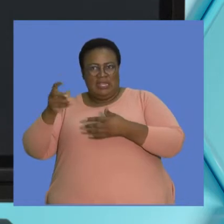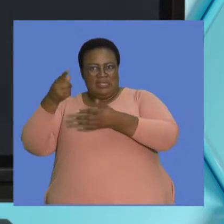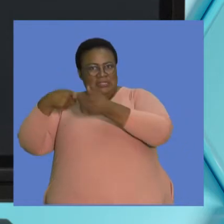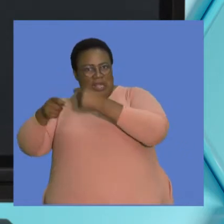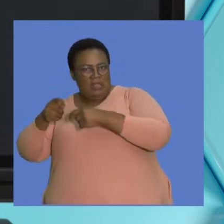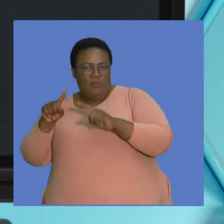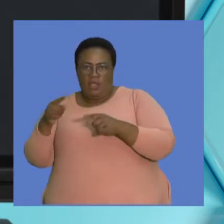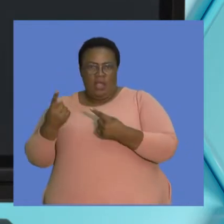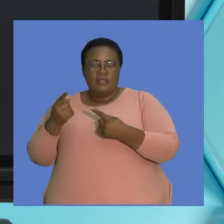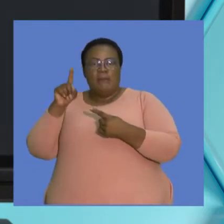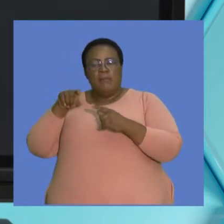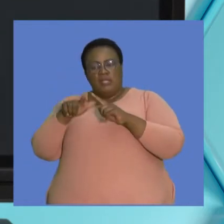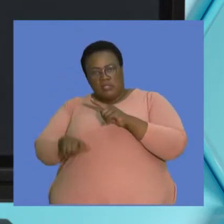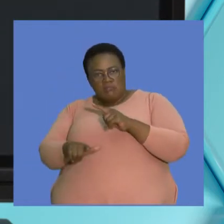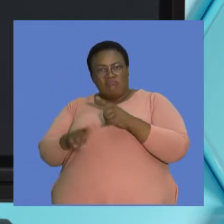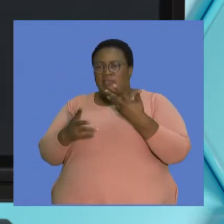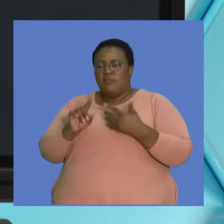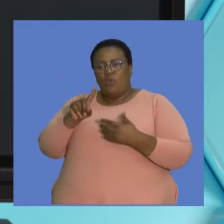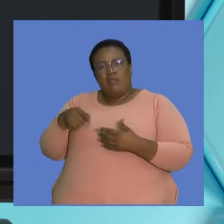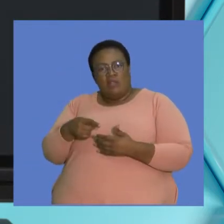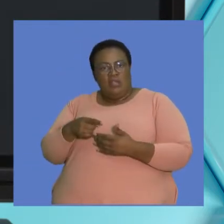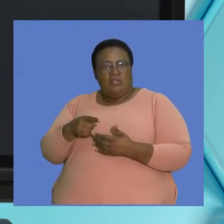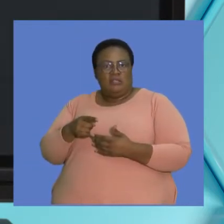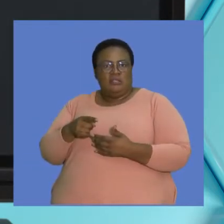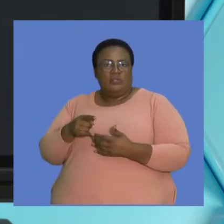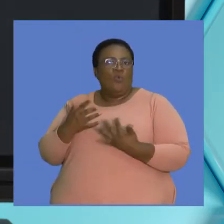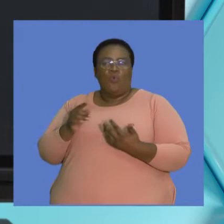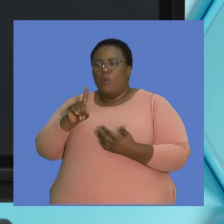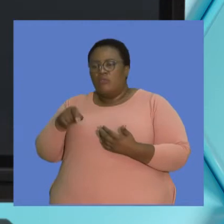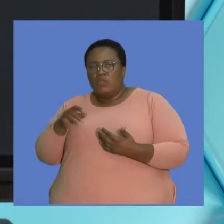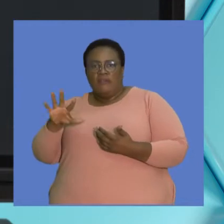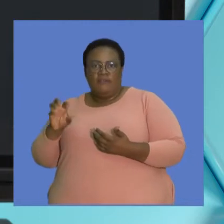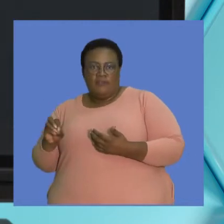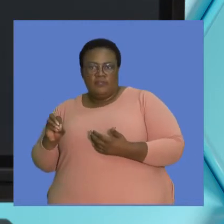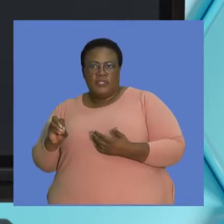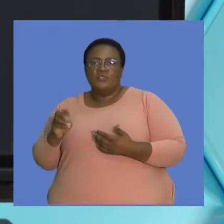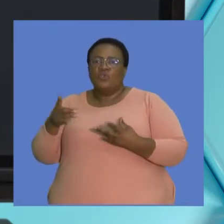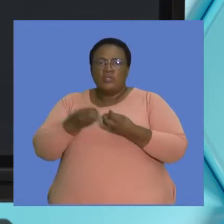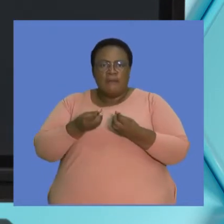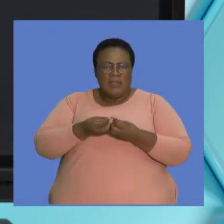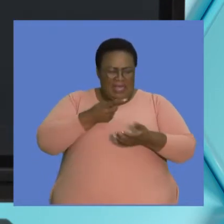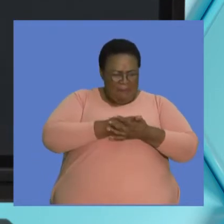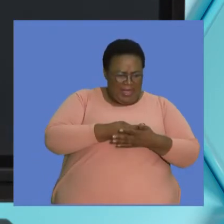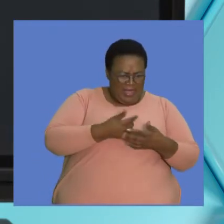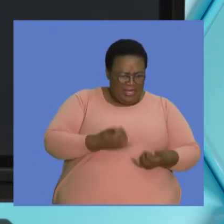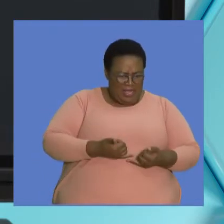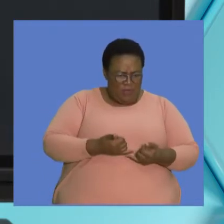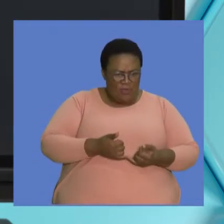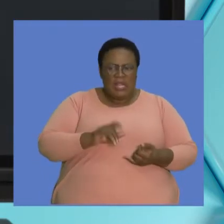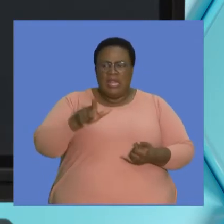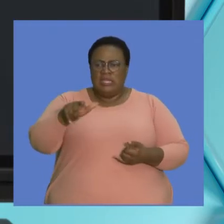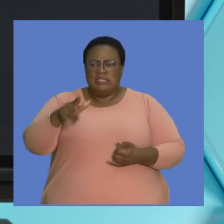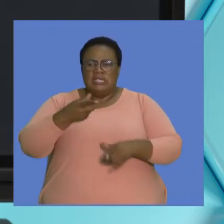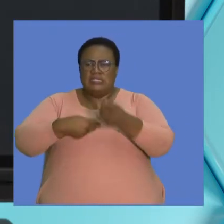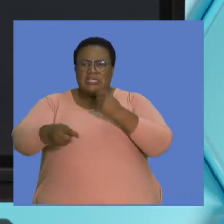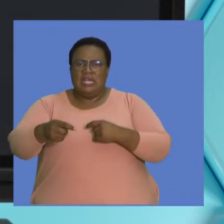another now to say, exactly what does it mean for me to buy something, it loses value, I want to sell it, and then I want to buy